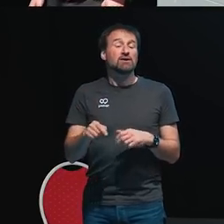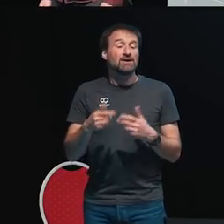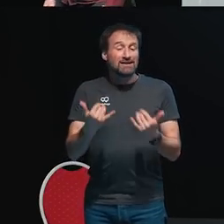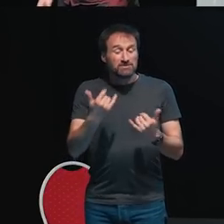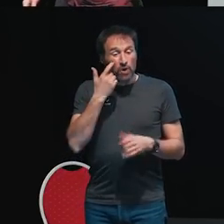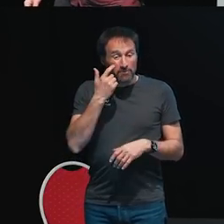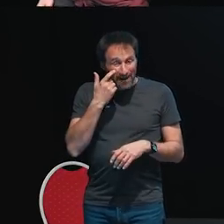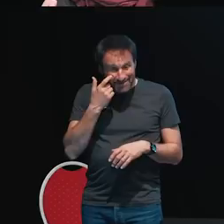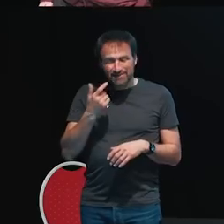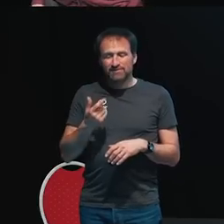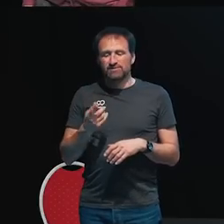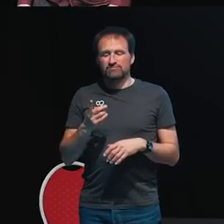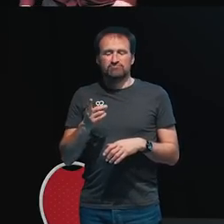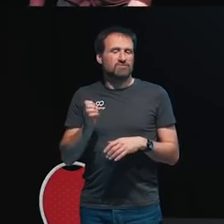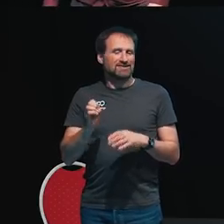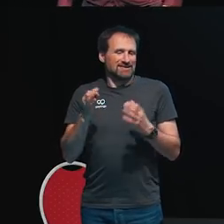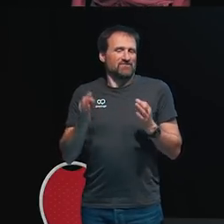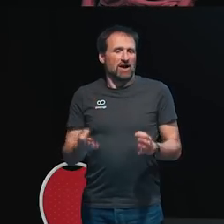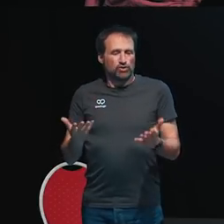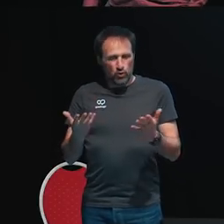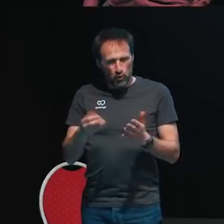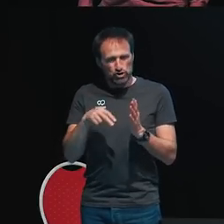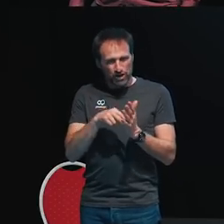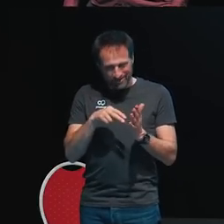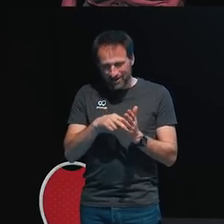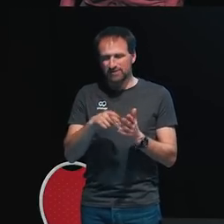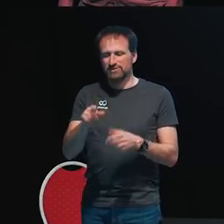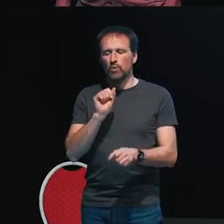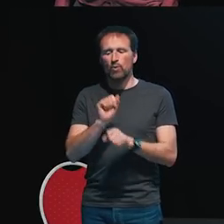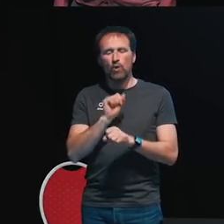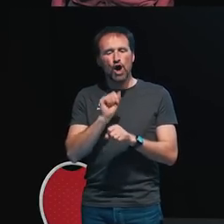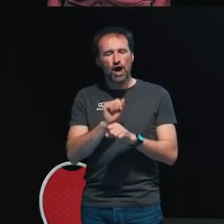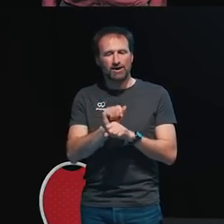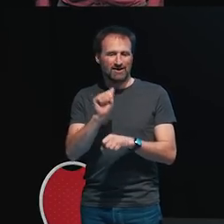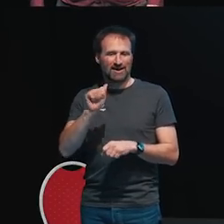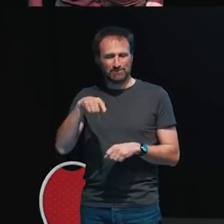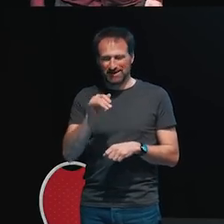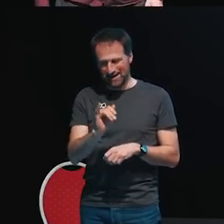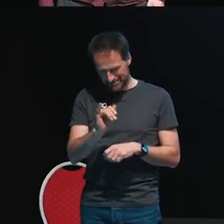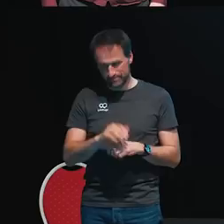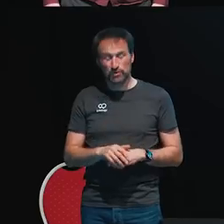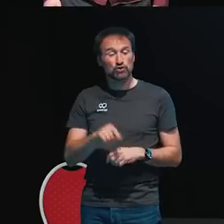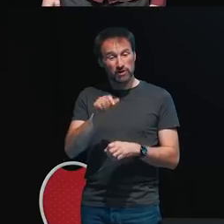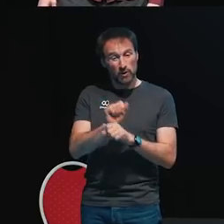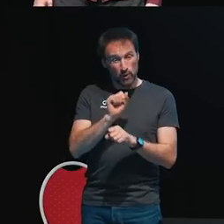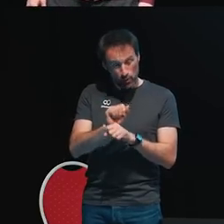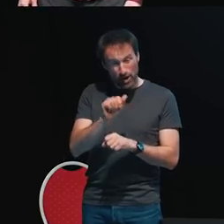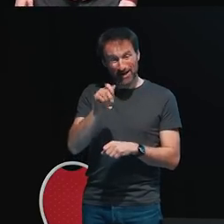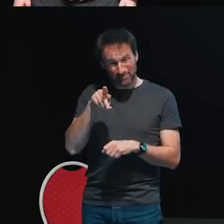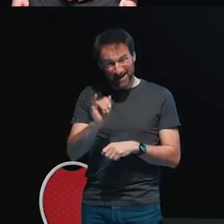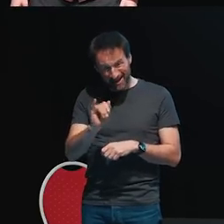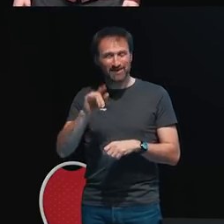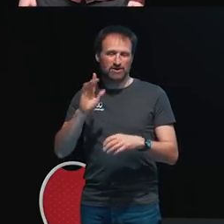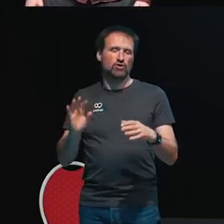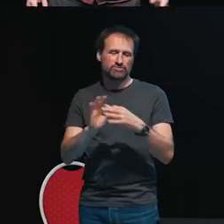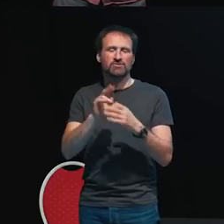the de facto standard is the Worker API. And that API has recently also been added to